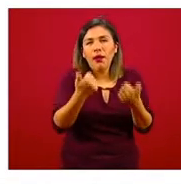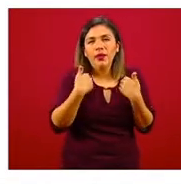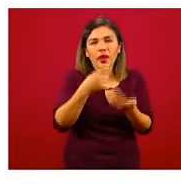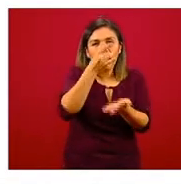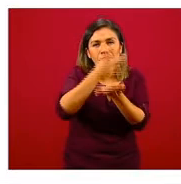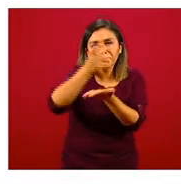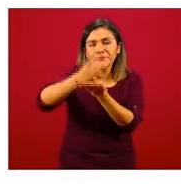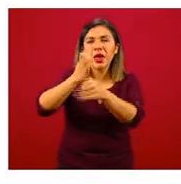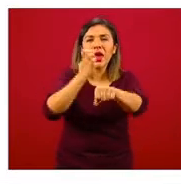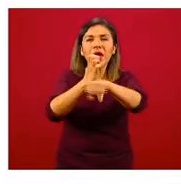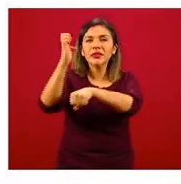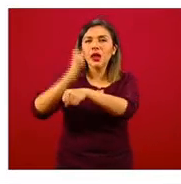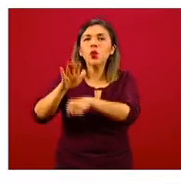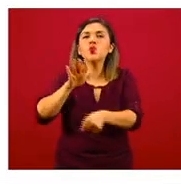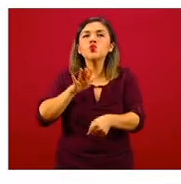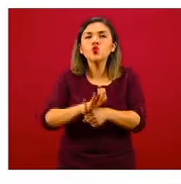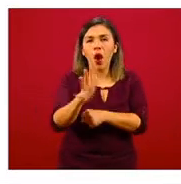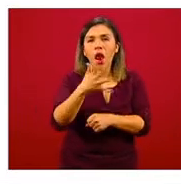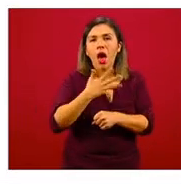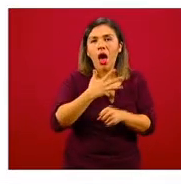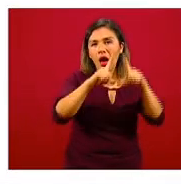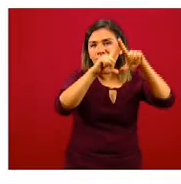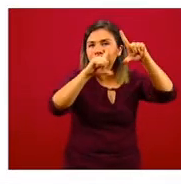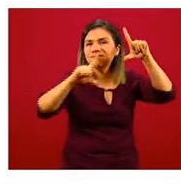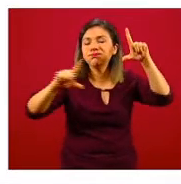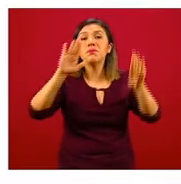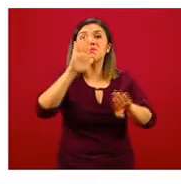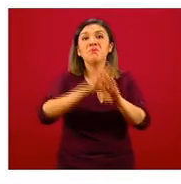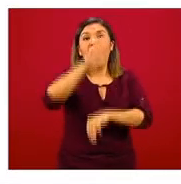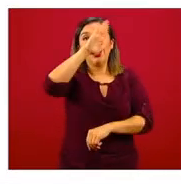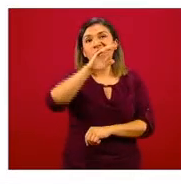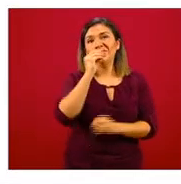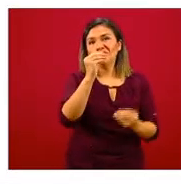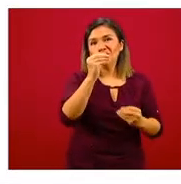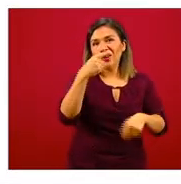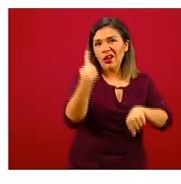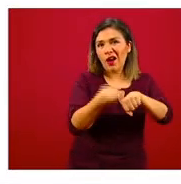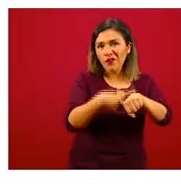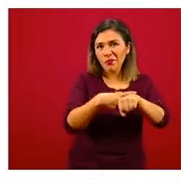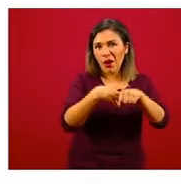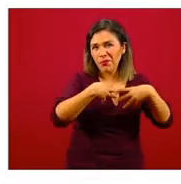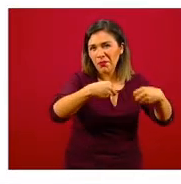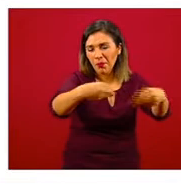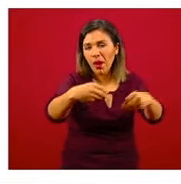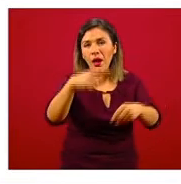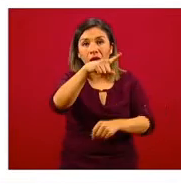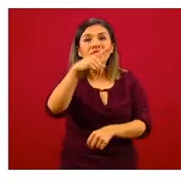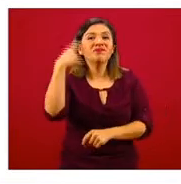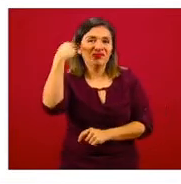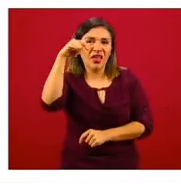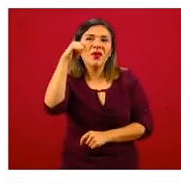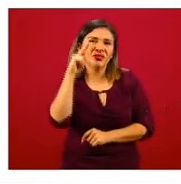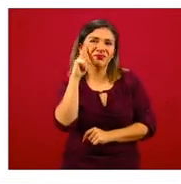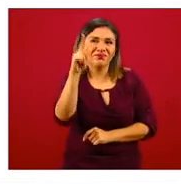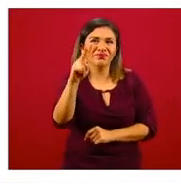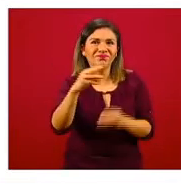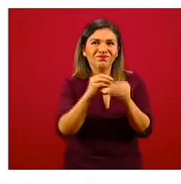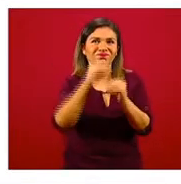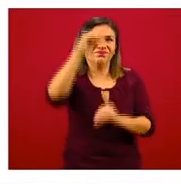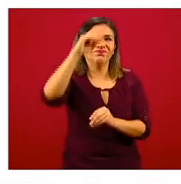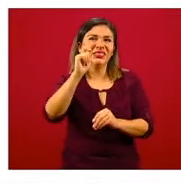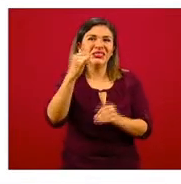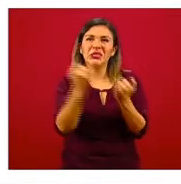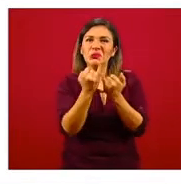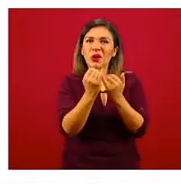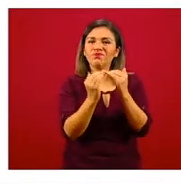Now we see here in descending order the states that have the heaviest burden of the